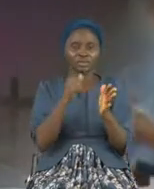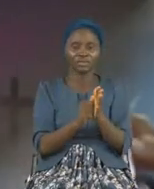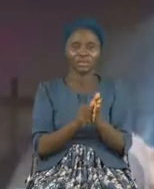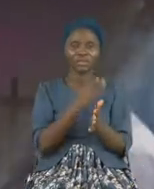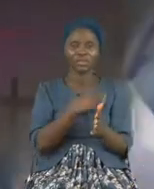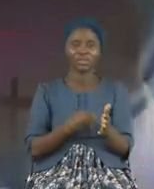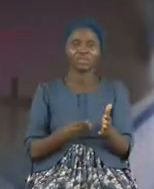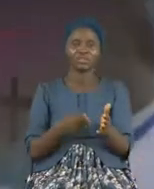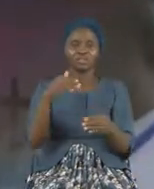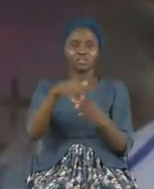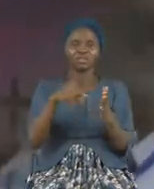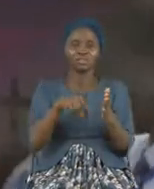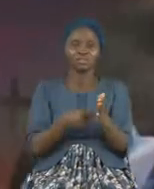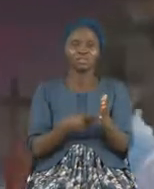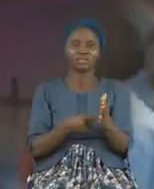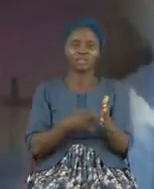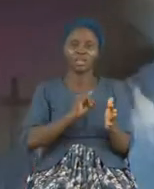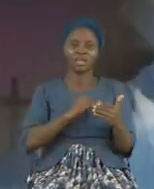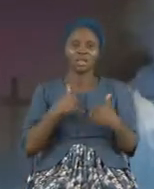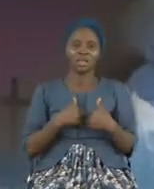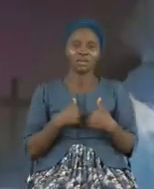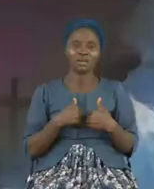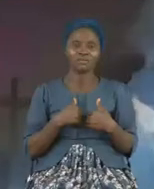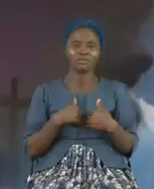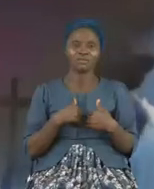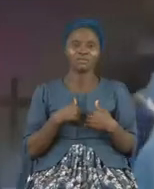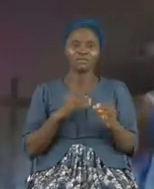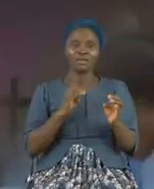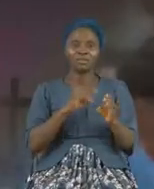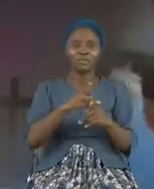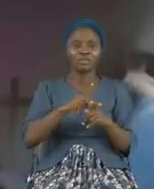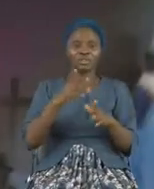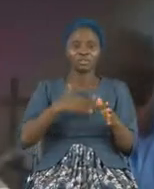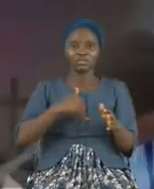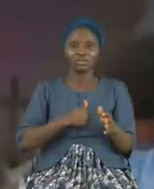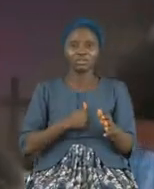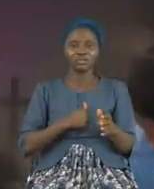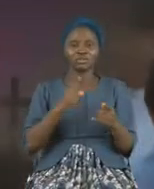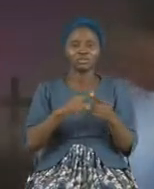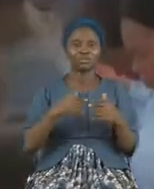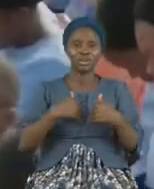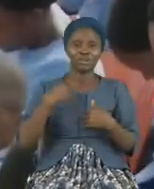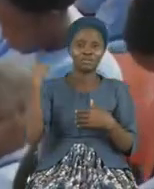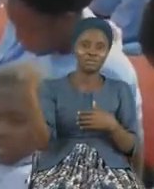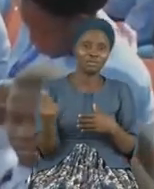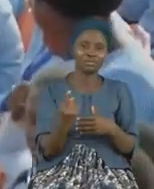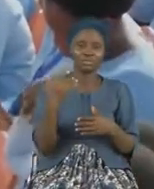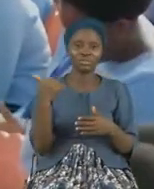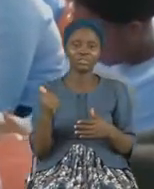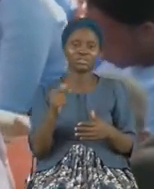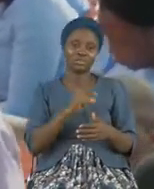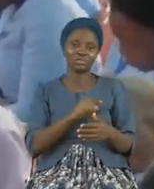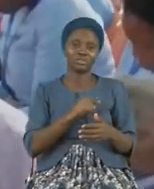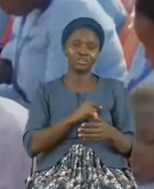I exercise myself to have always a conscience void